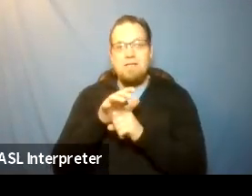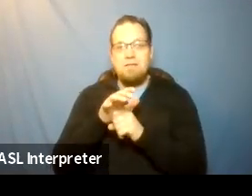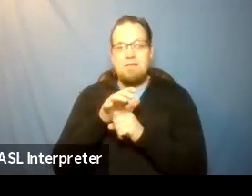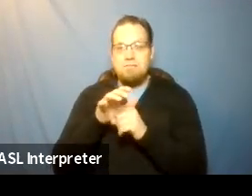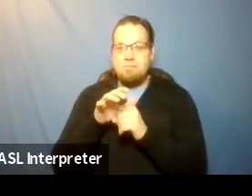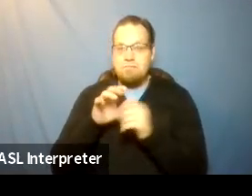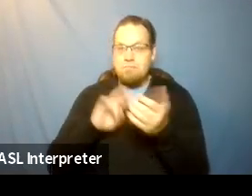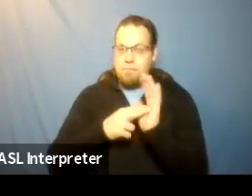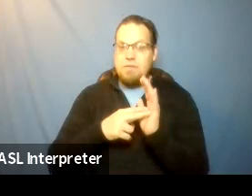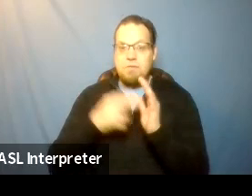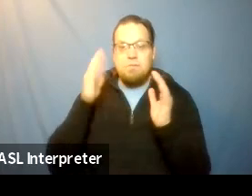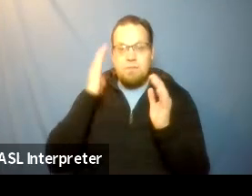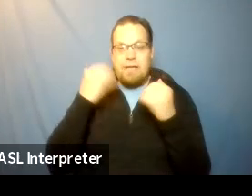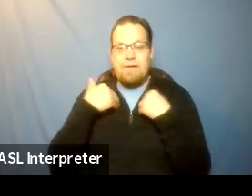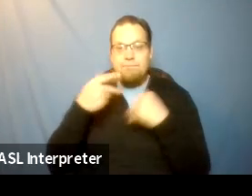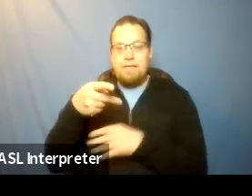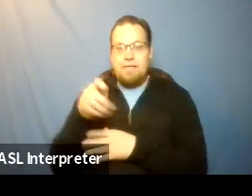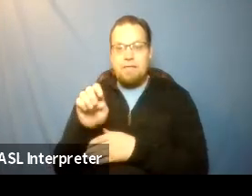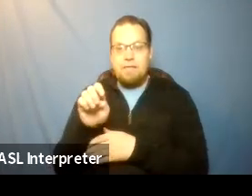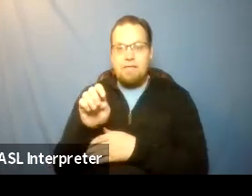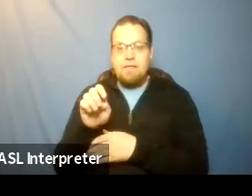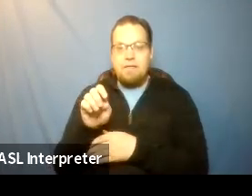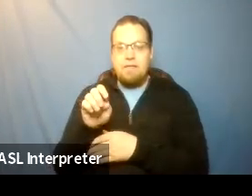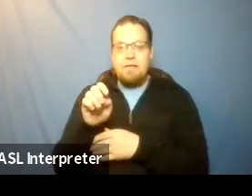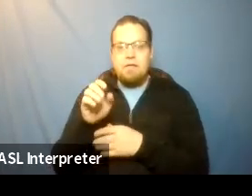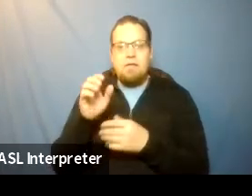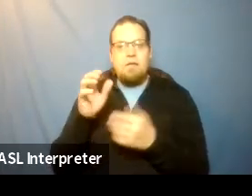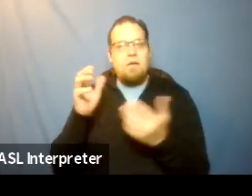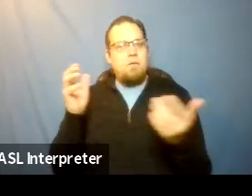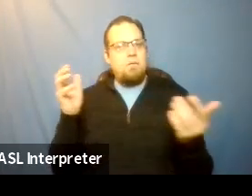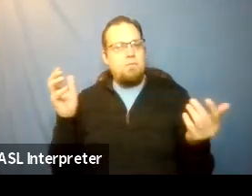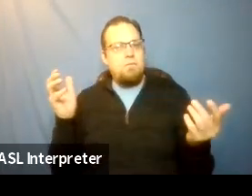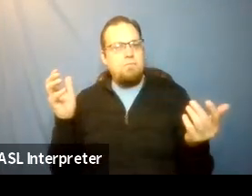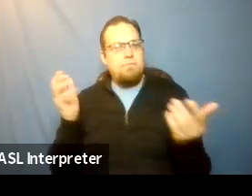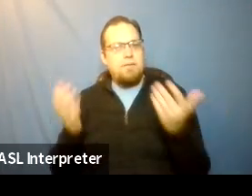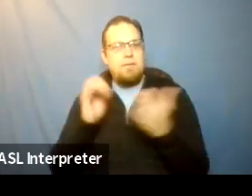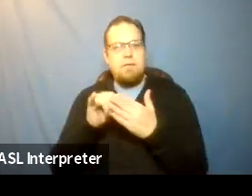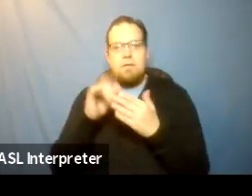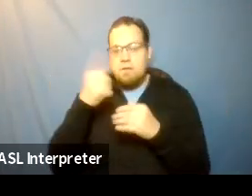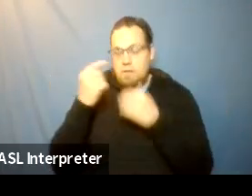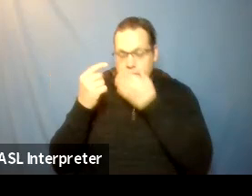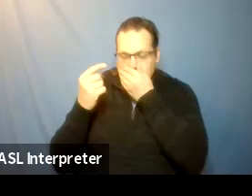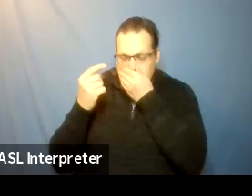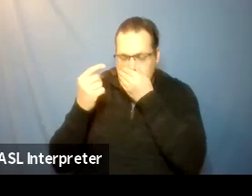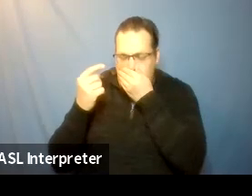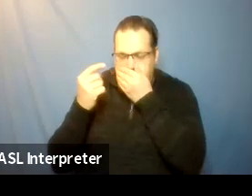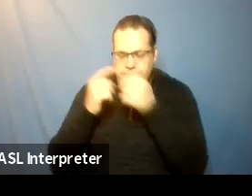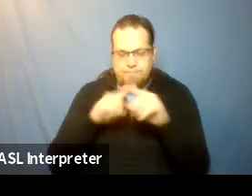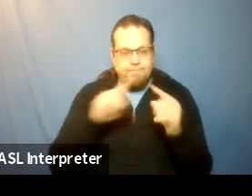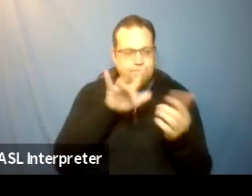PE. I think this might be, maybe a little different from middle school. I think PE can be a little different middle to high anyway,